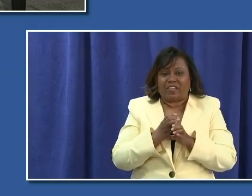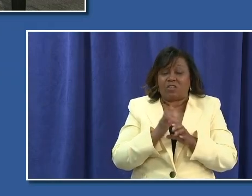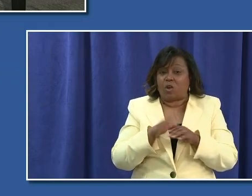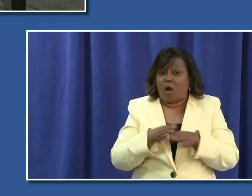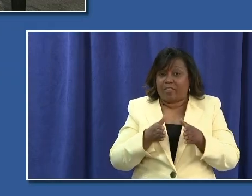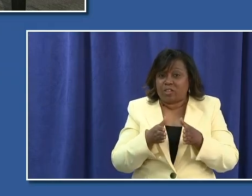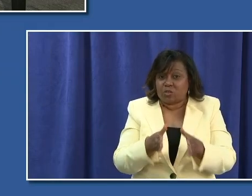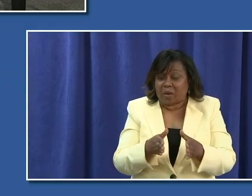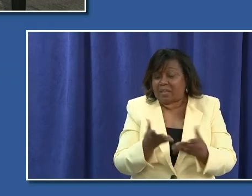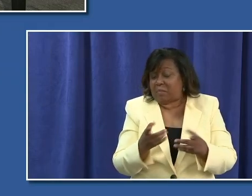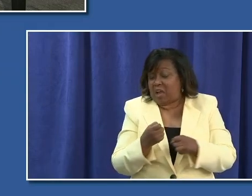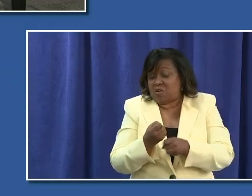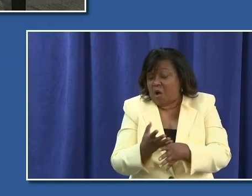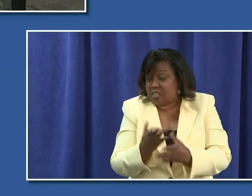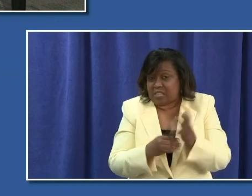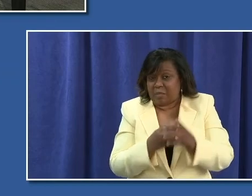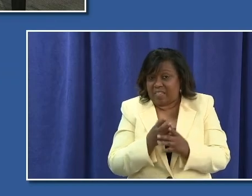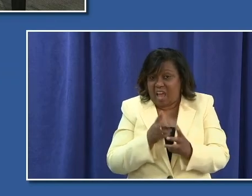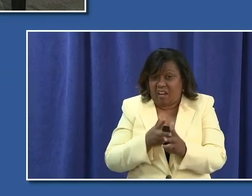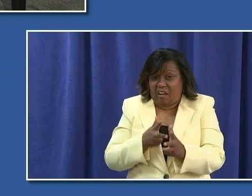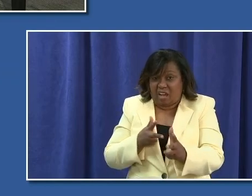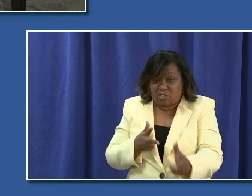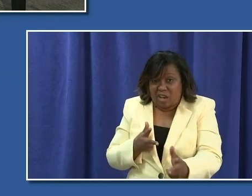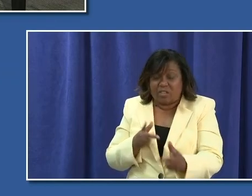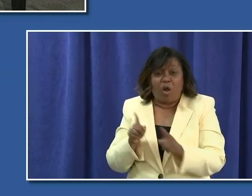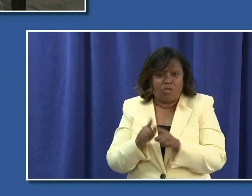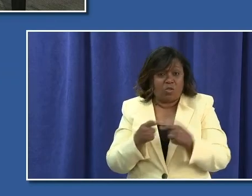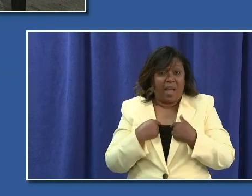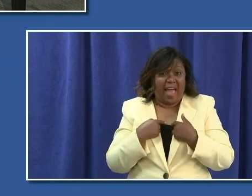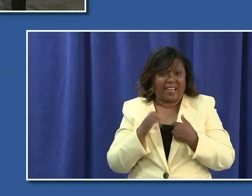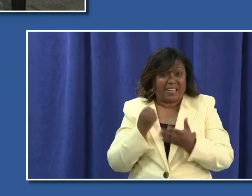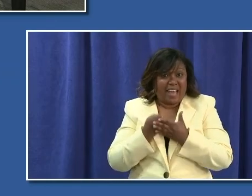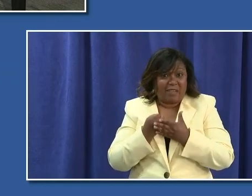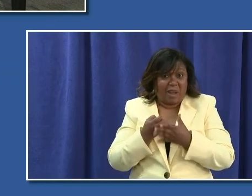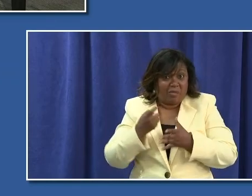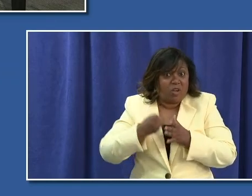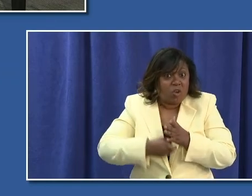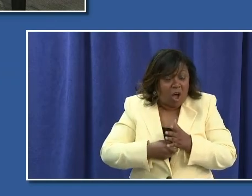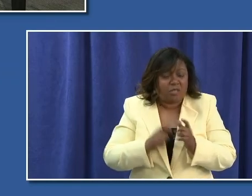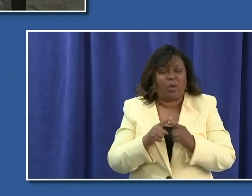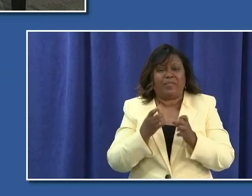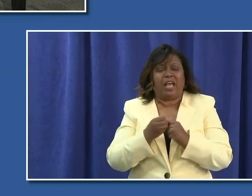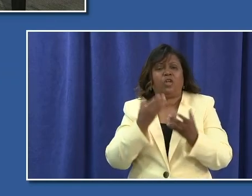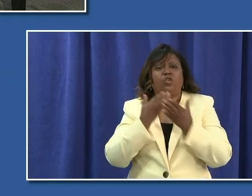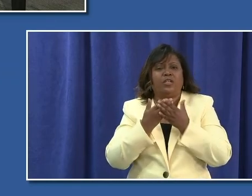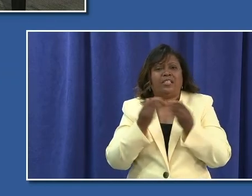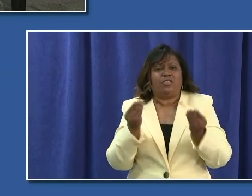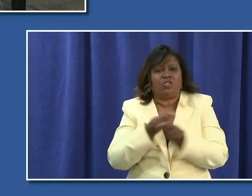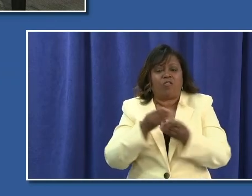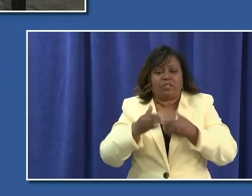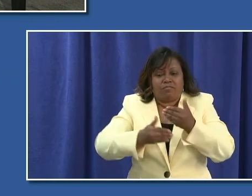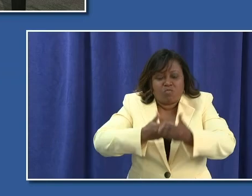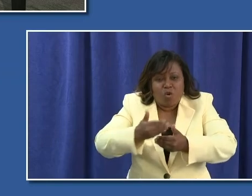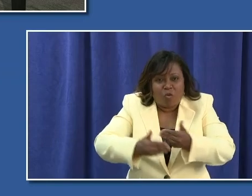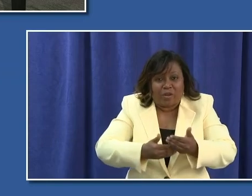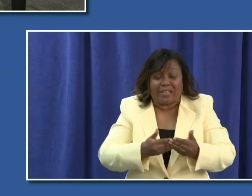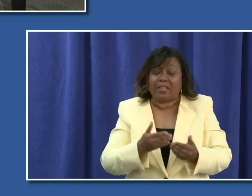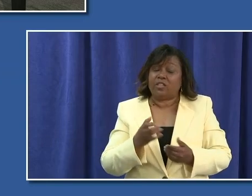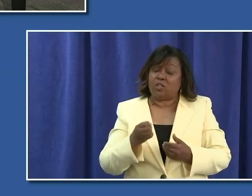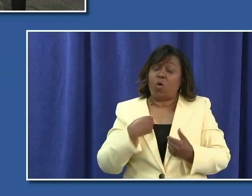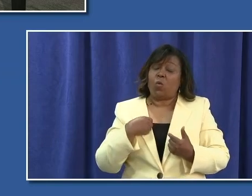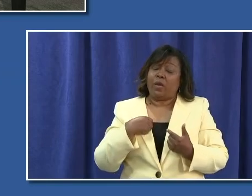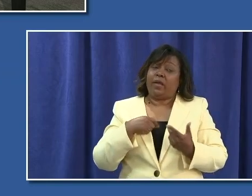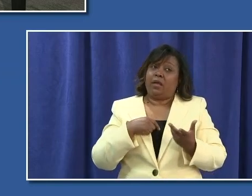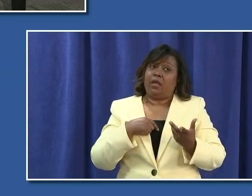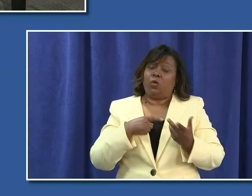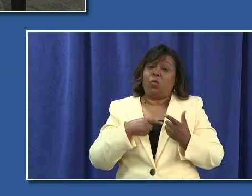on our streets that might cause some of that congestion that also has an economic cost, but we can get goods and services moving. And so we will